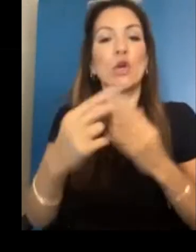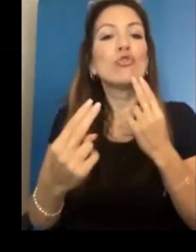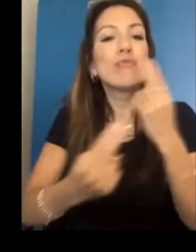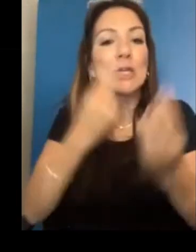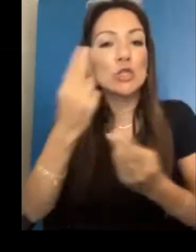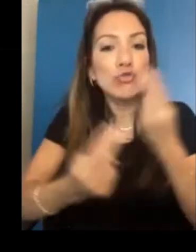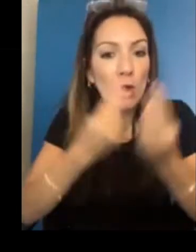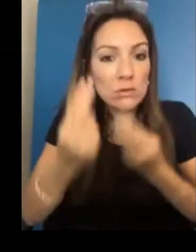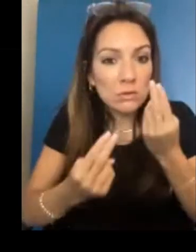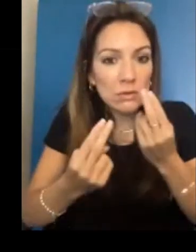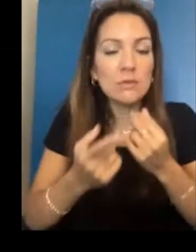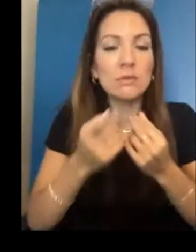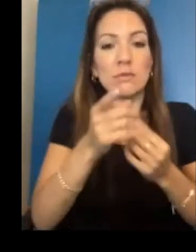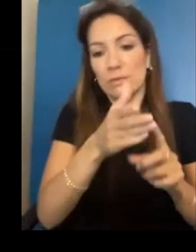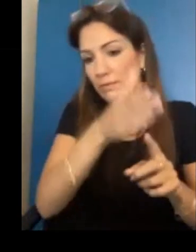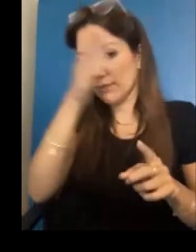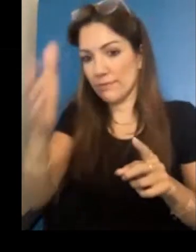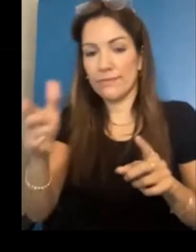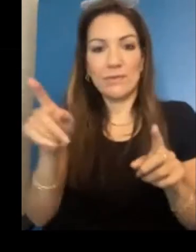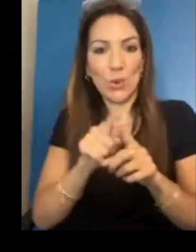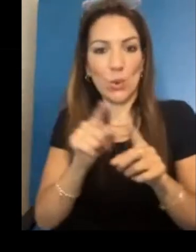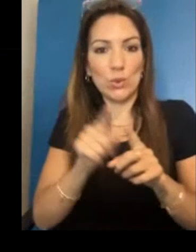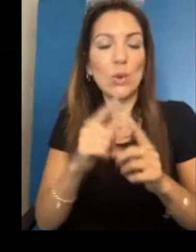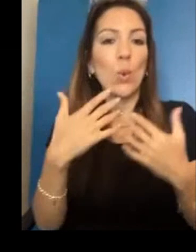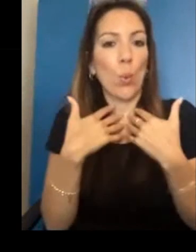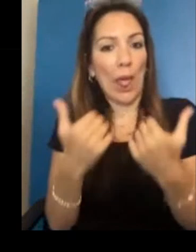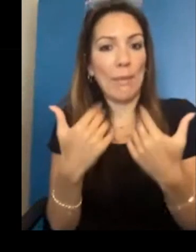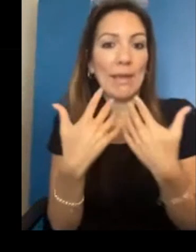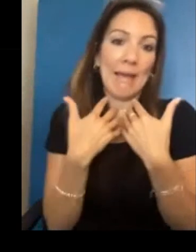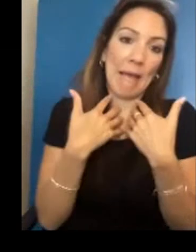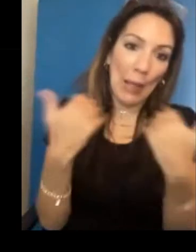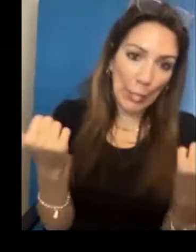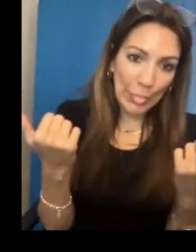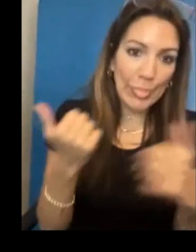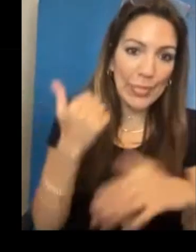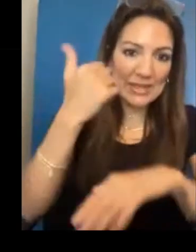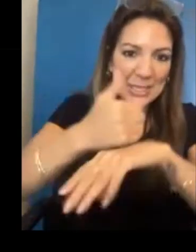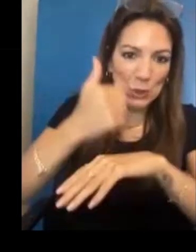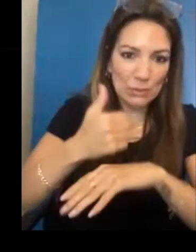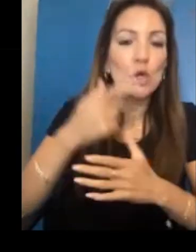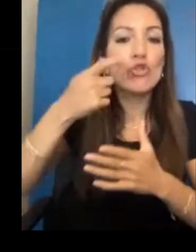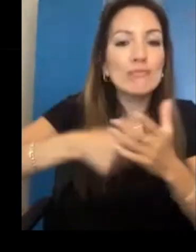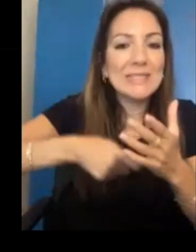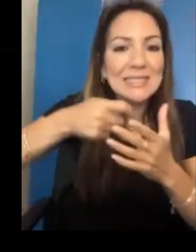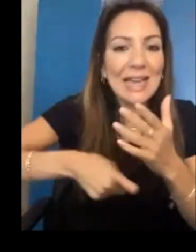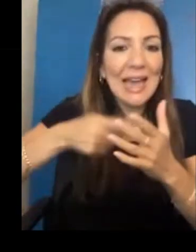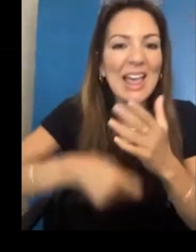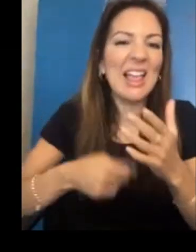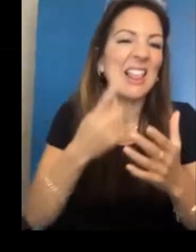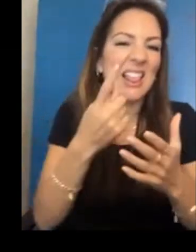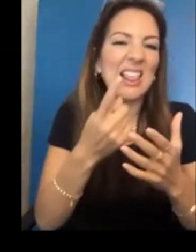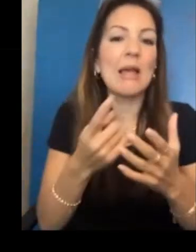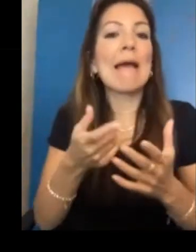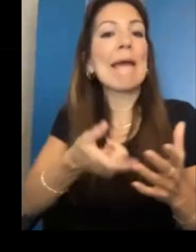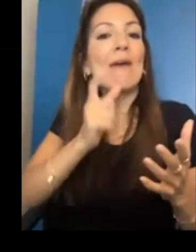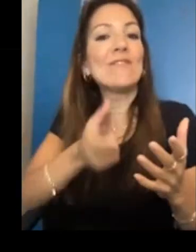restaurant. There's some units for wellbeing health use still to be determined. There's a retail kiosk and also a